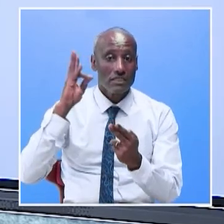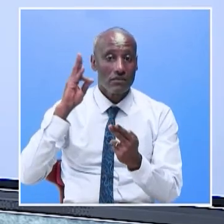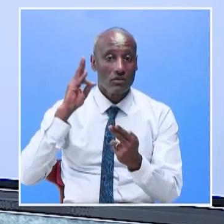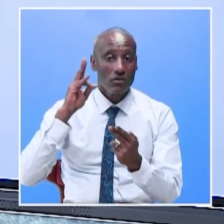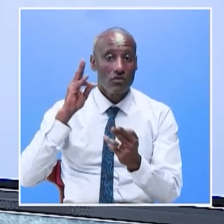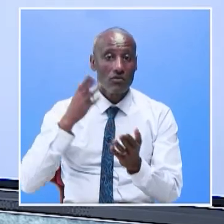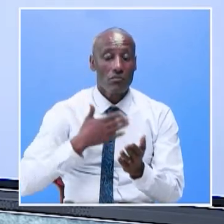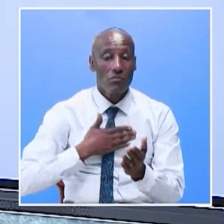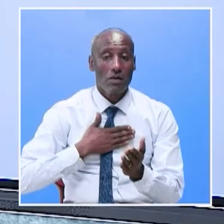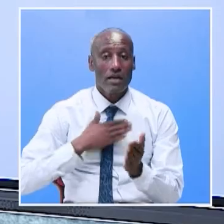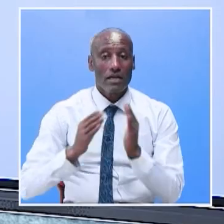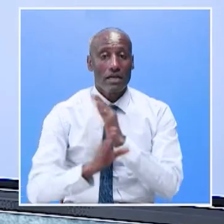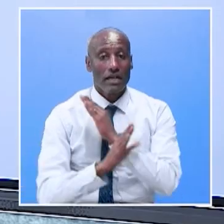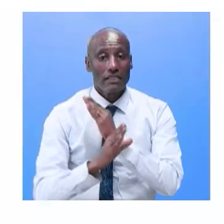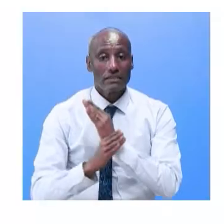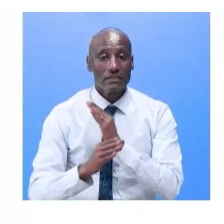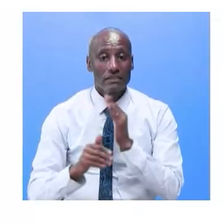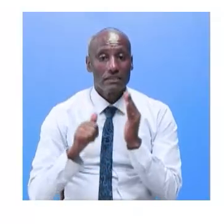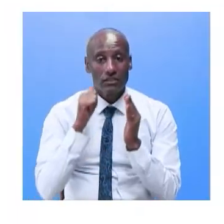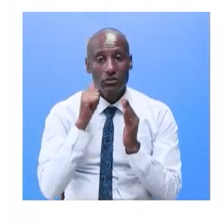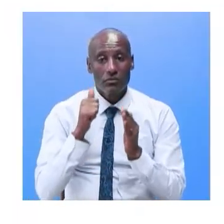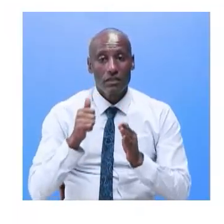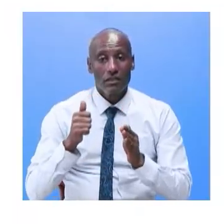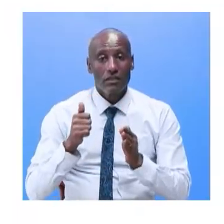Ethiopia, like flowing.